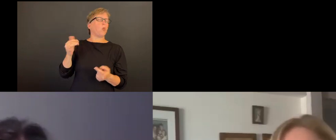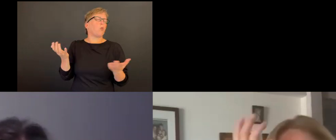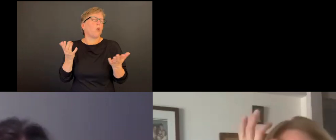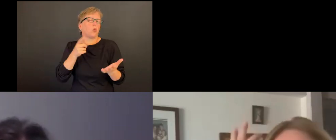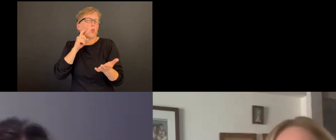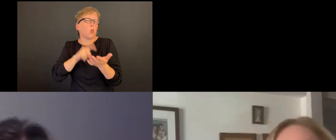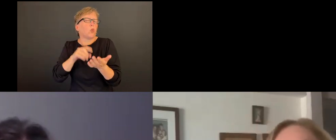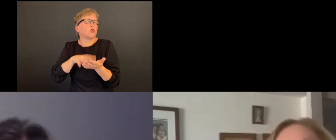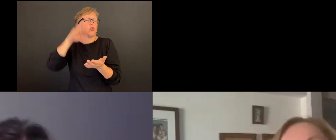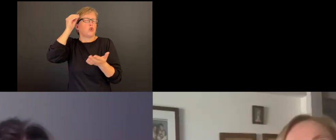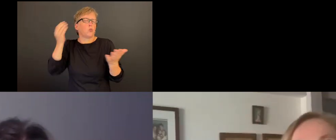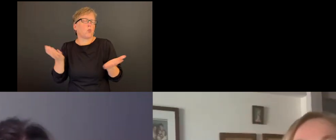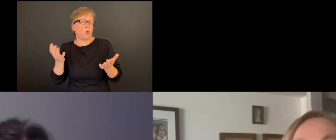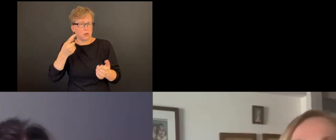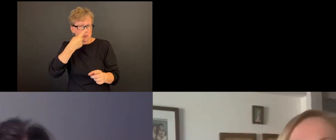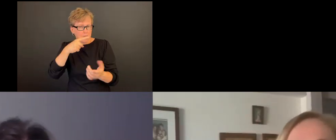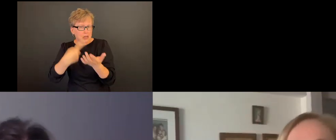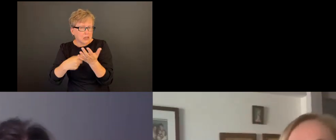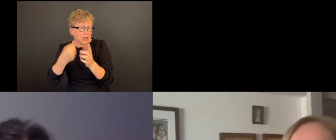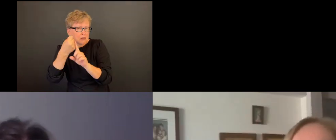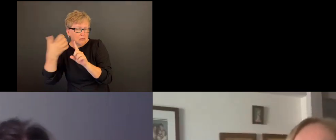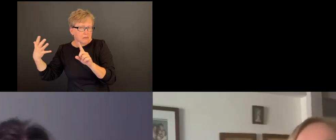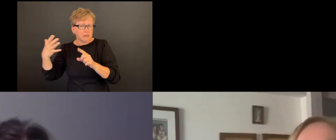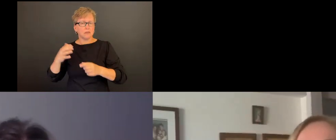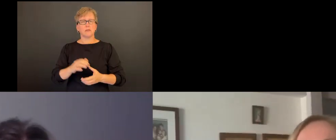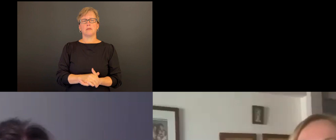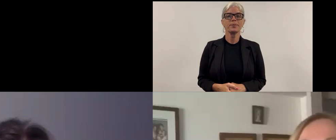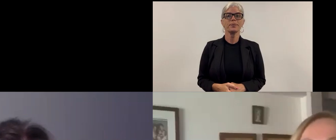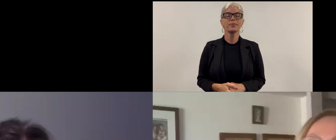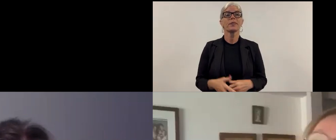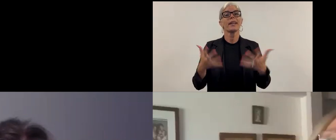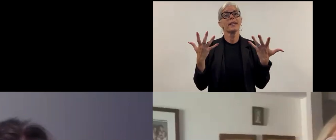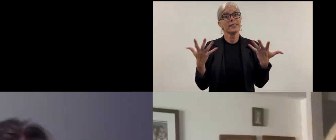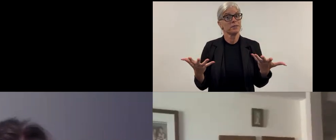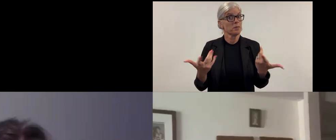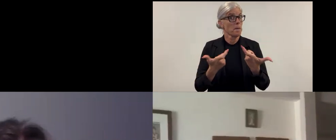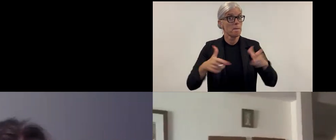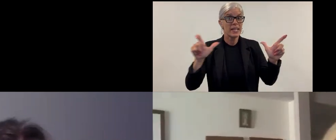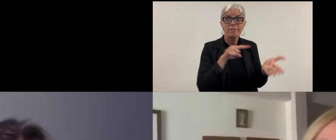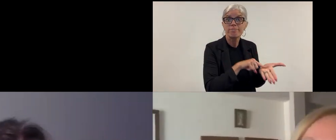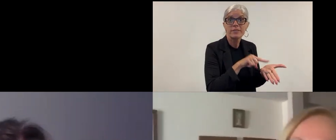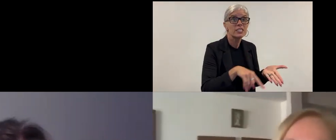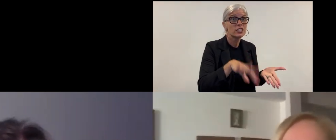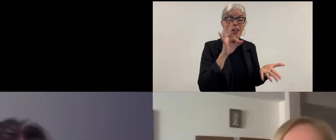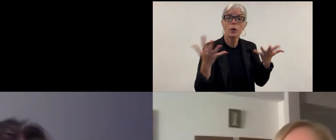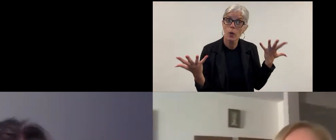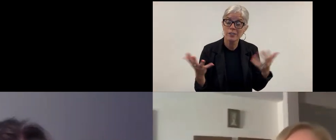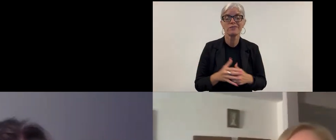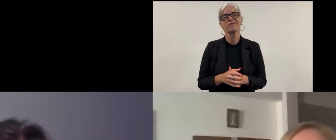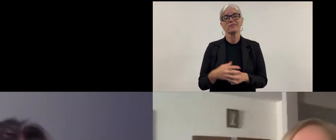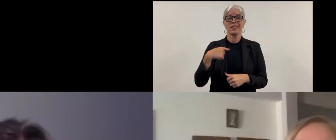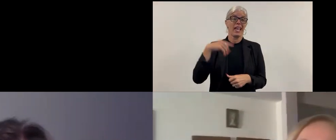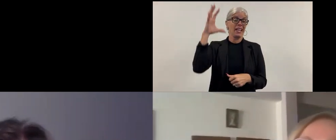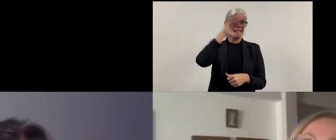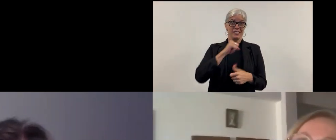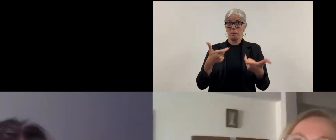adding activity to people's lives? The big discoveries. Well,